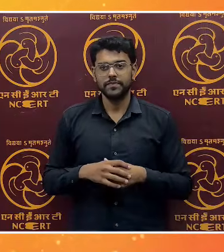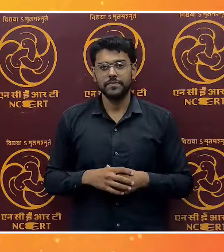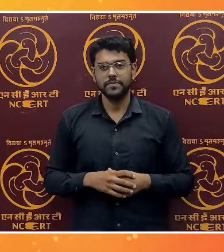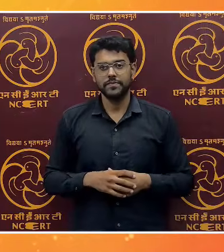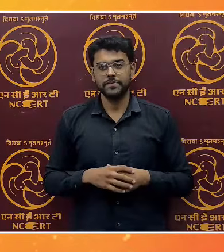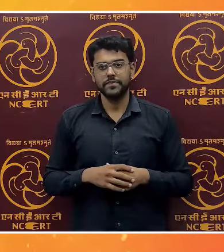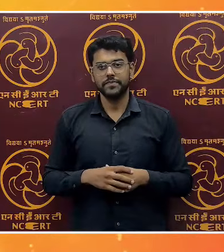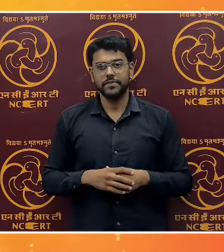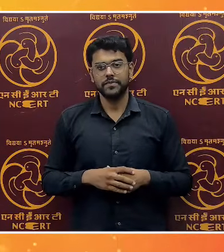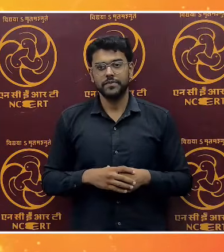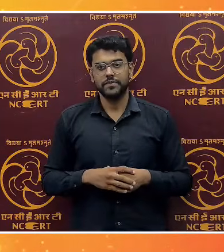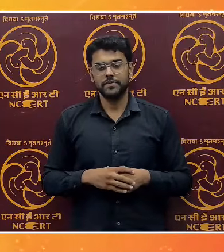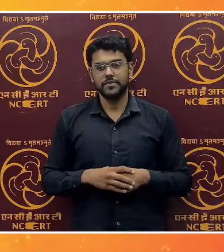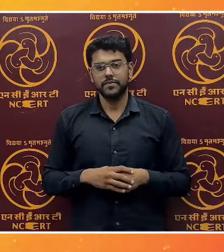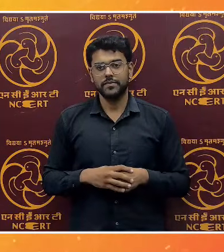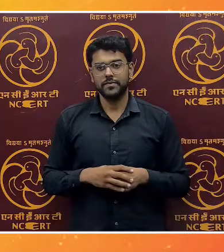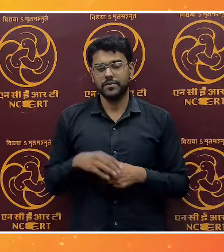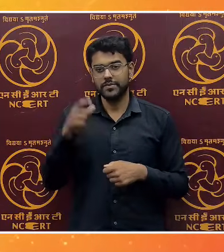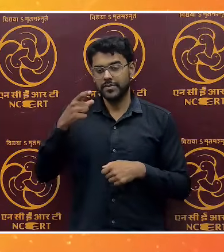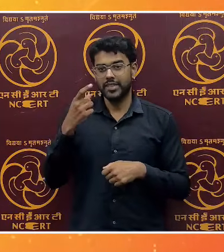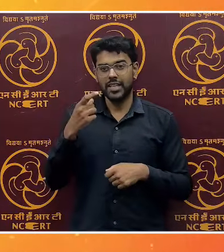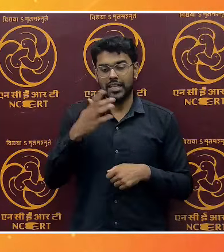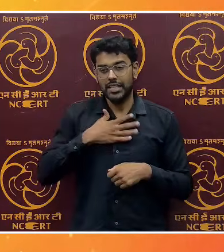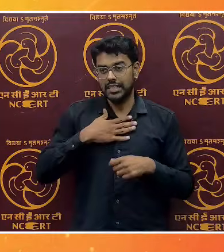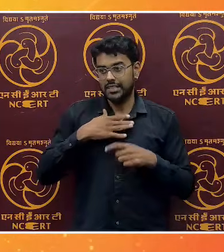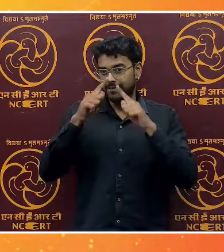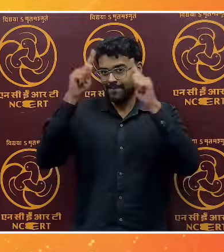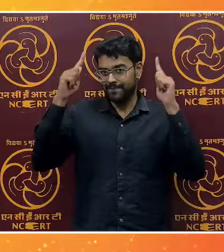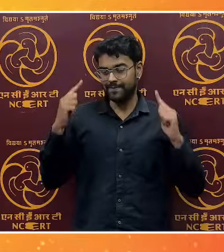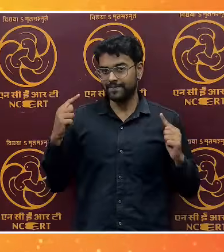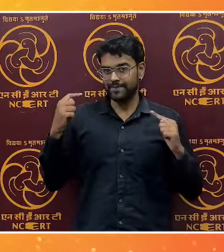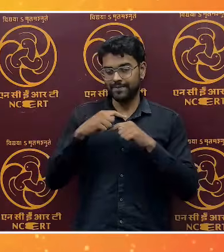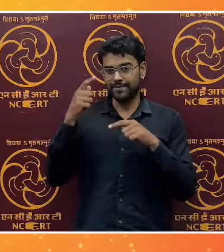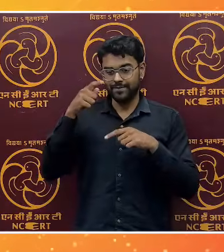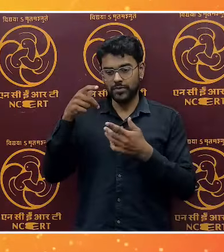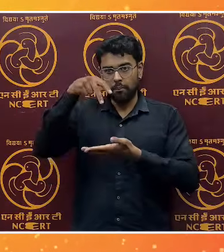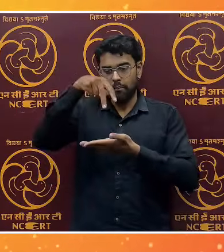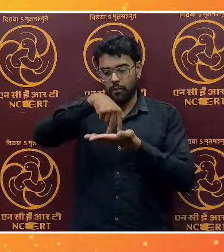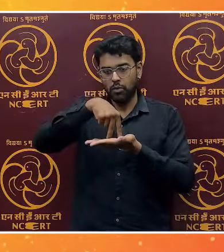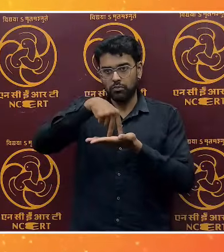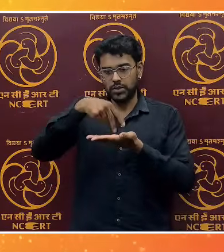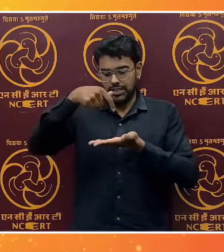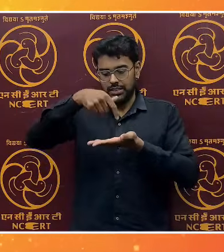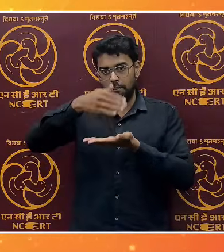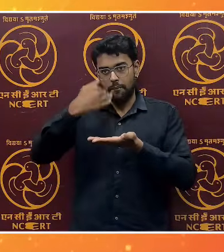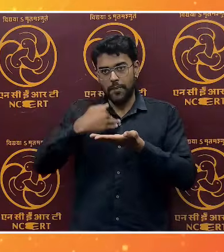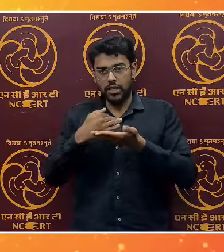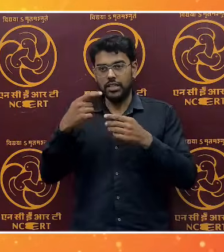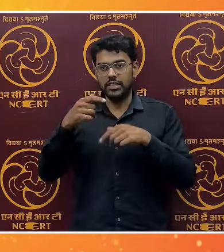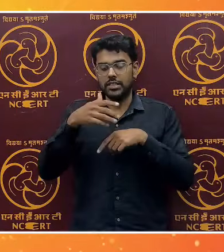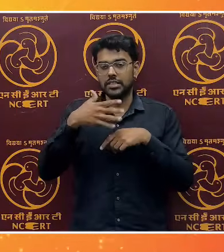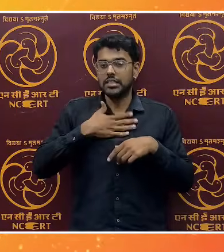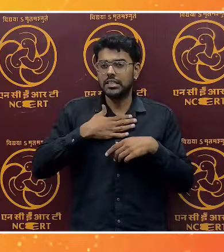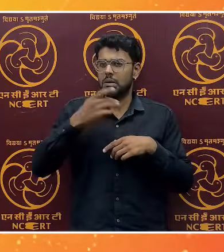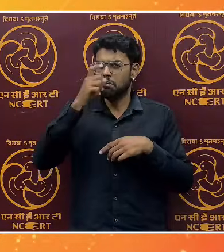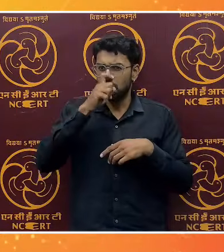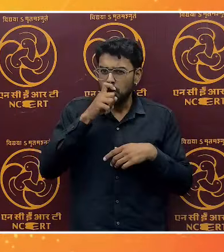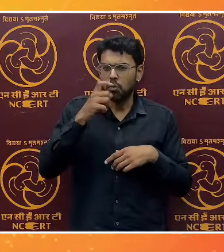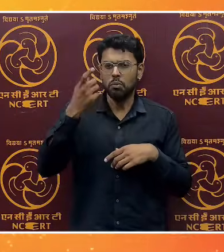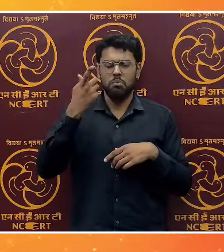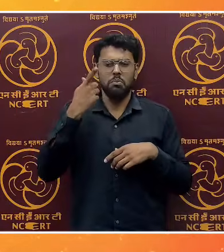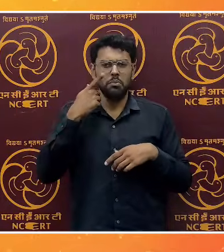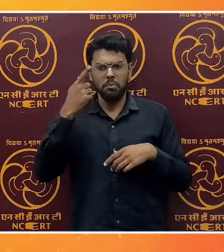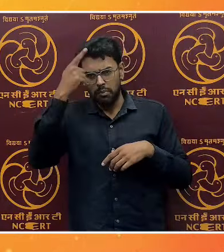Right. So there's a green curtain. Yeah. He's standing in the front, and why it's only green in color? Why not blue, black, yellow,